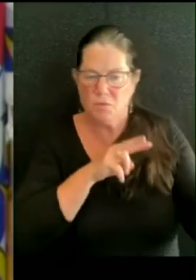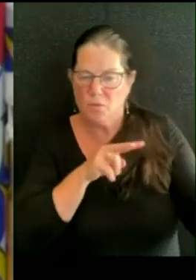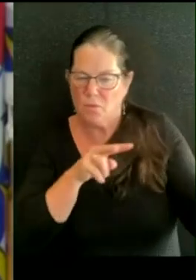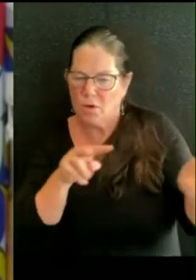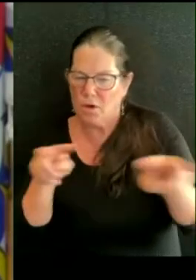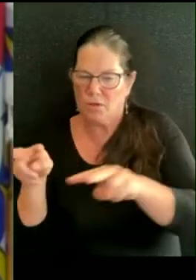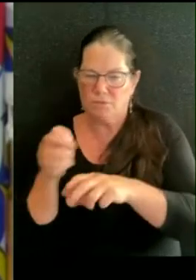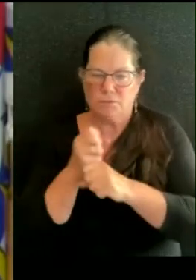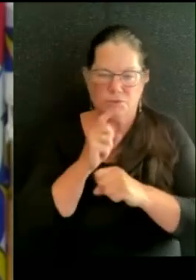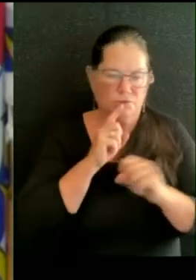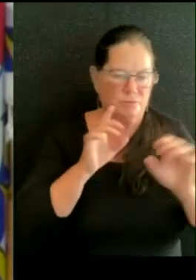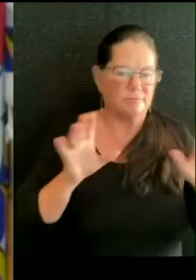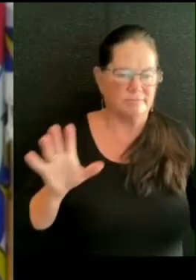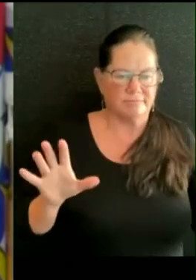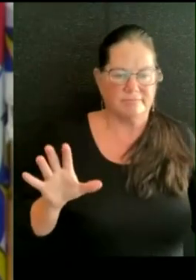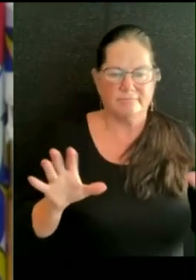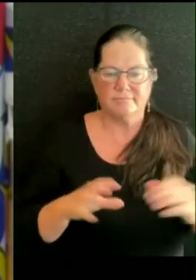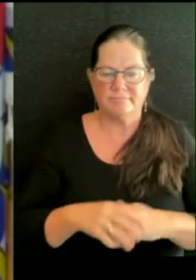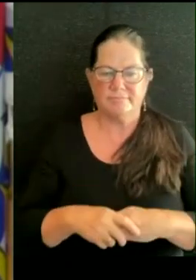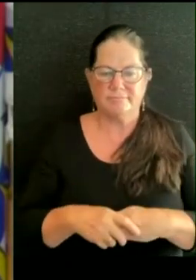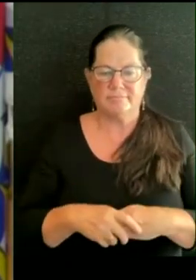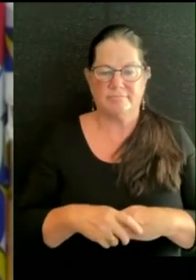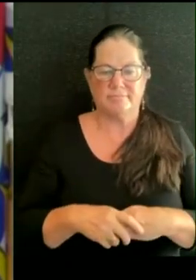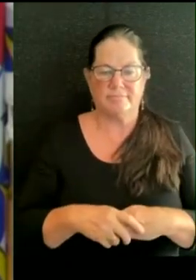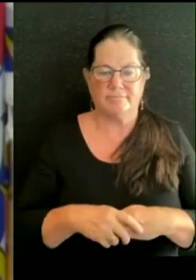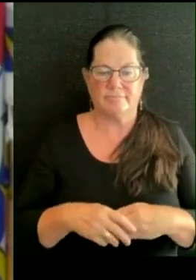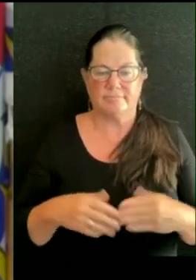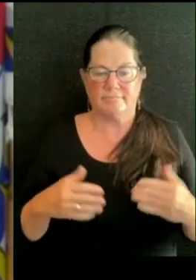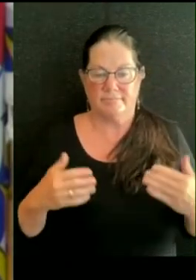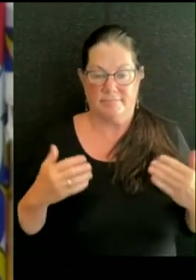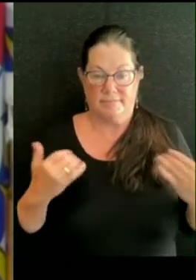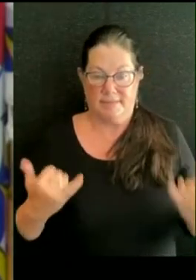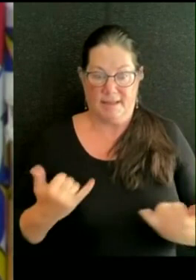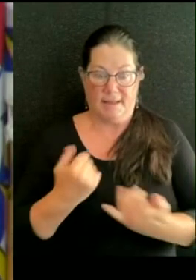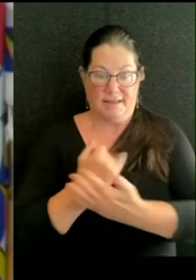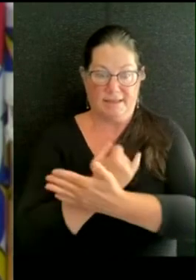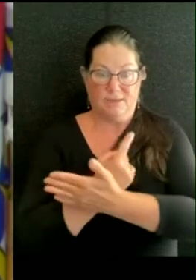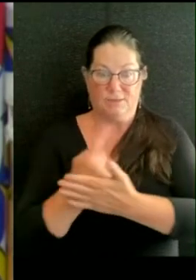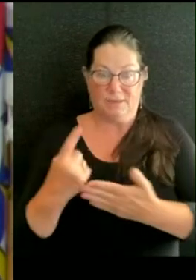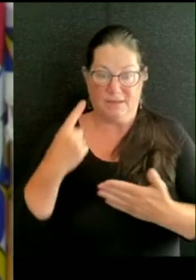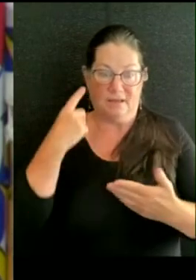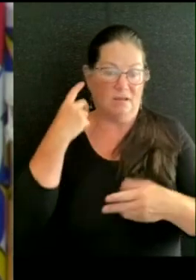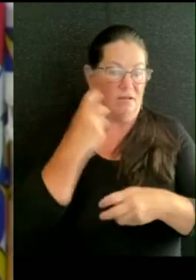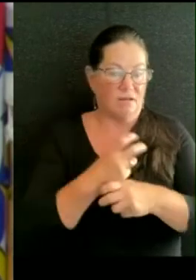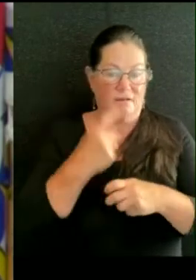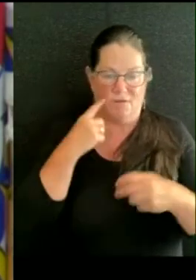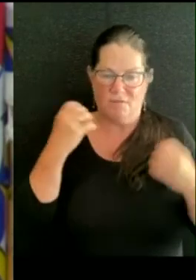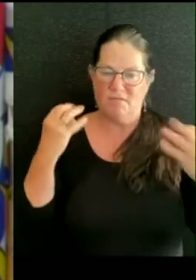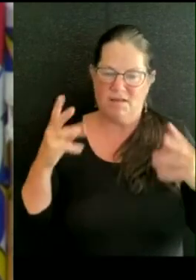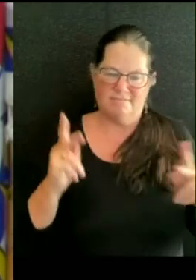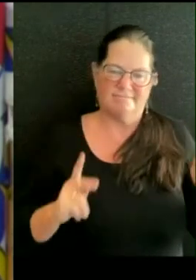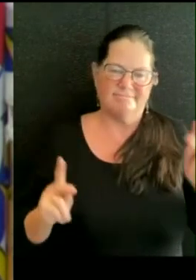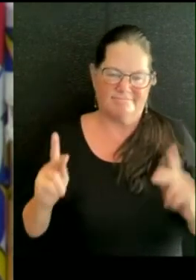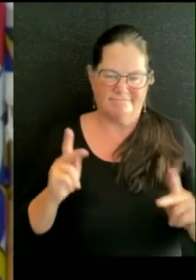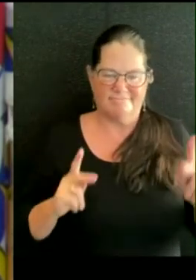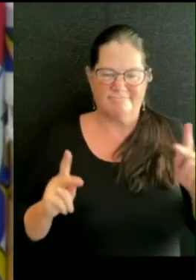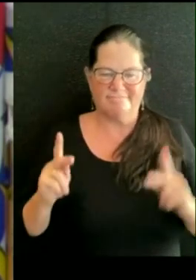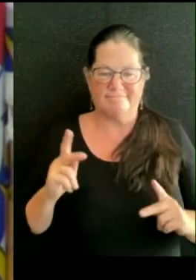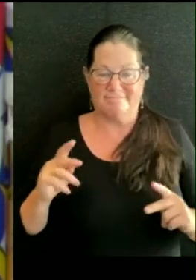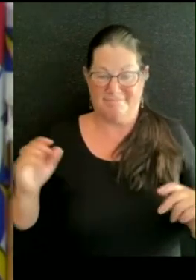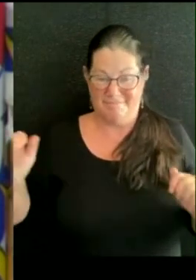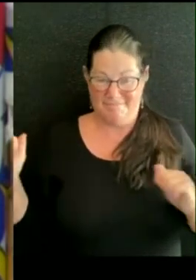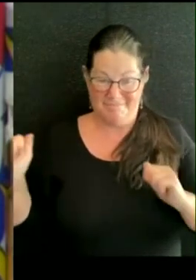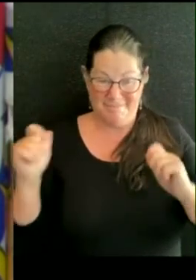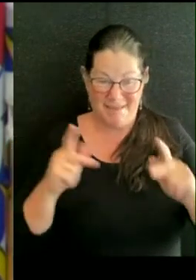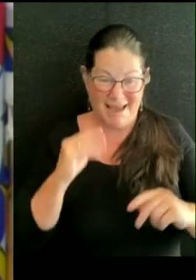A tough week is just beginning for many who are returning home or waiting to return home. When the going